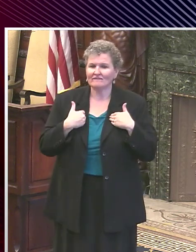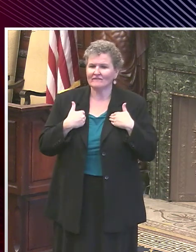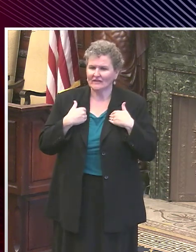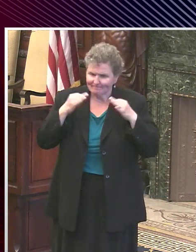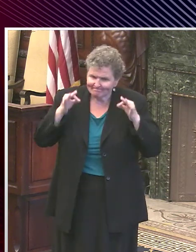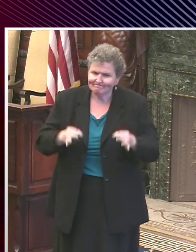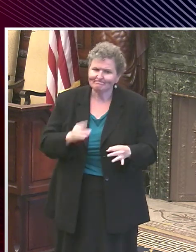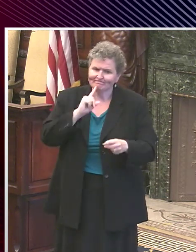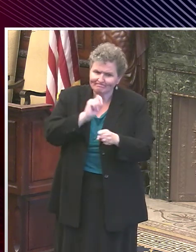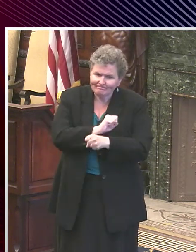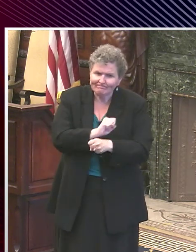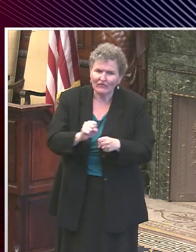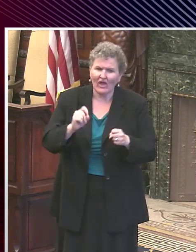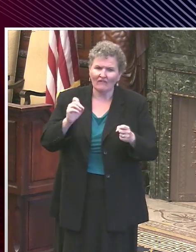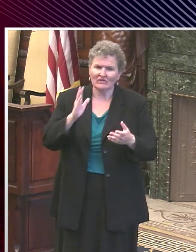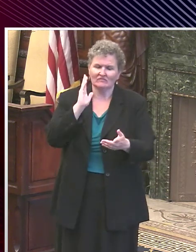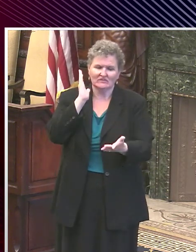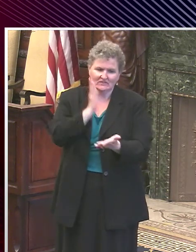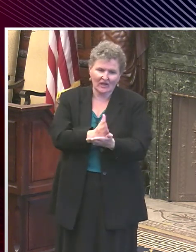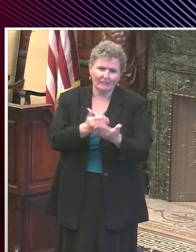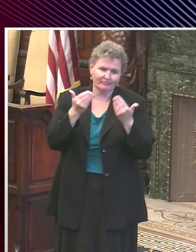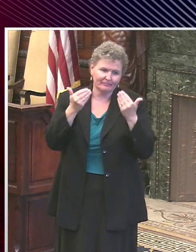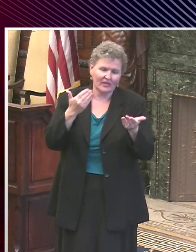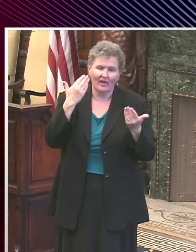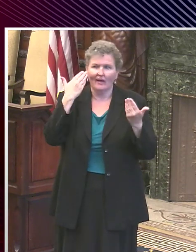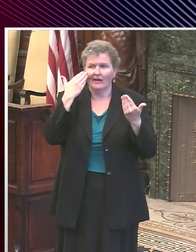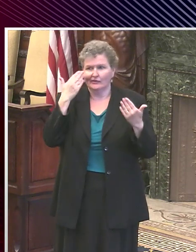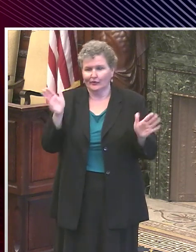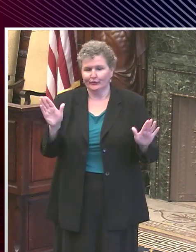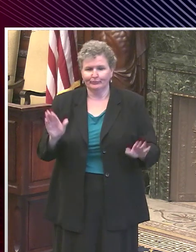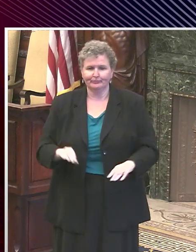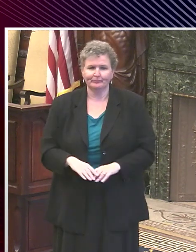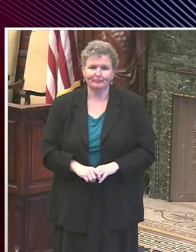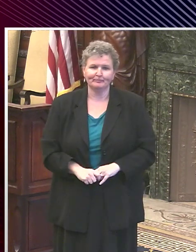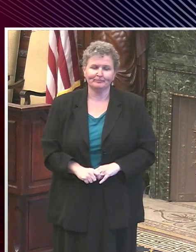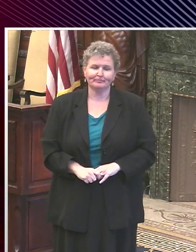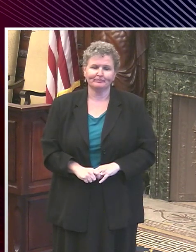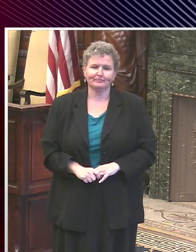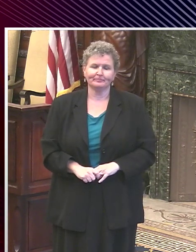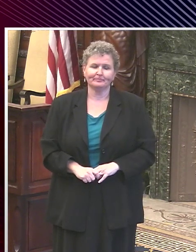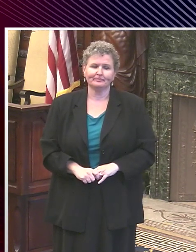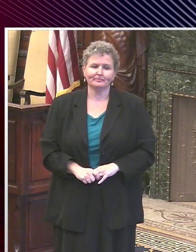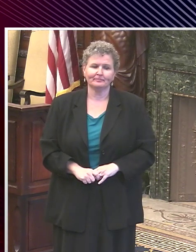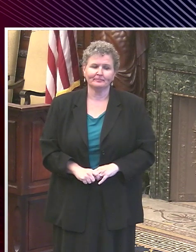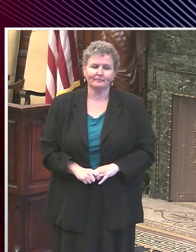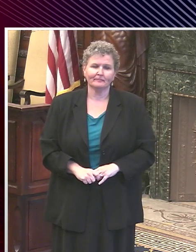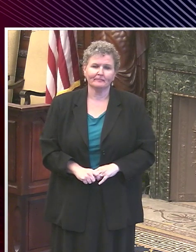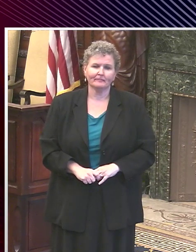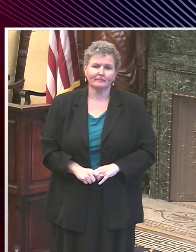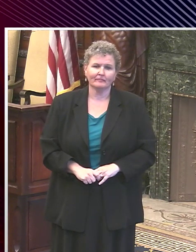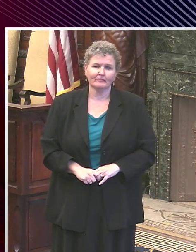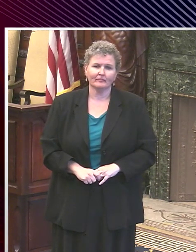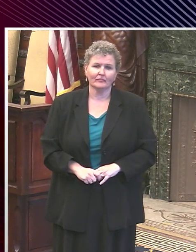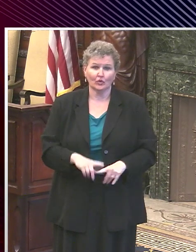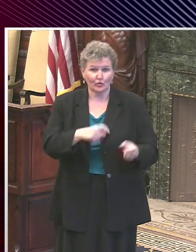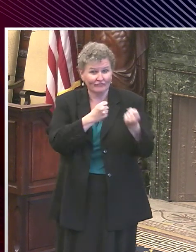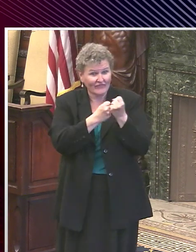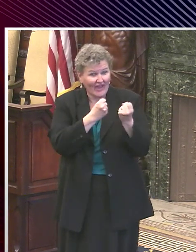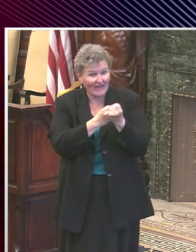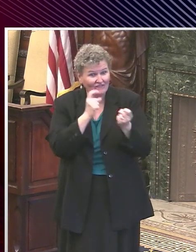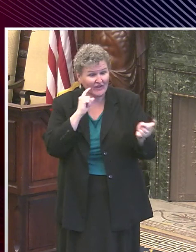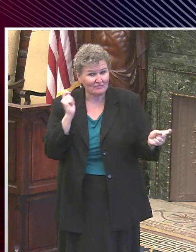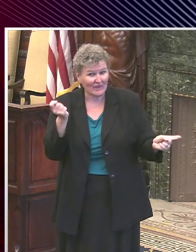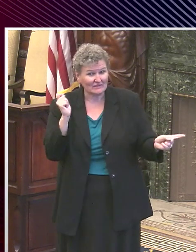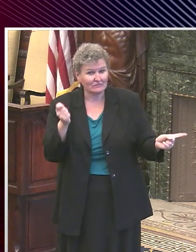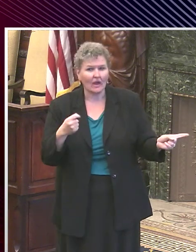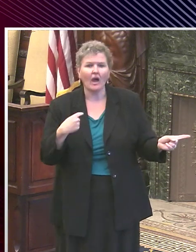at the moment whether they should stop or go. I was asking as a fan. You're a fan of baseball. I wanted to watch it the other